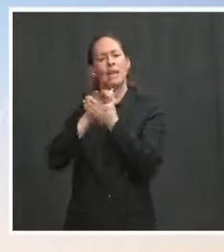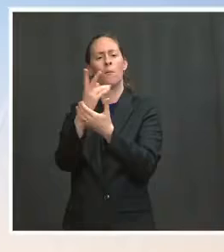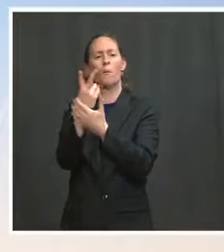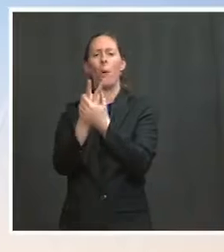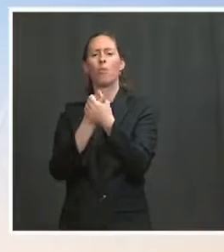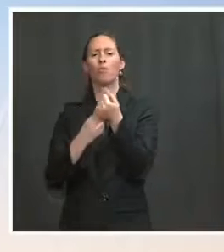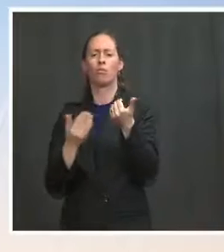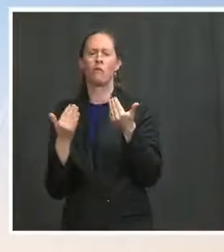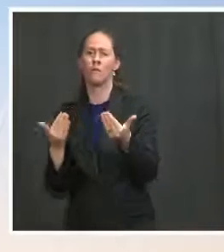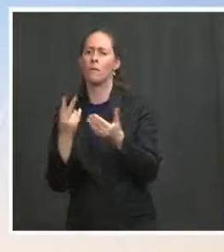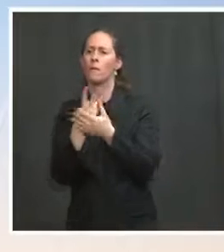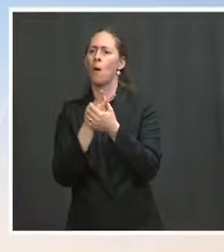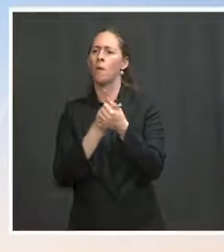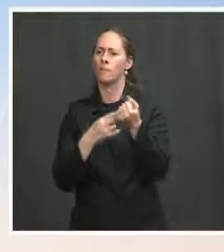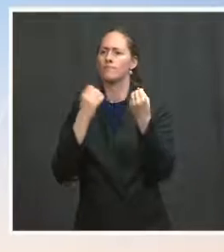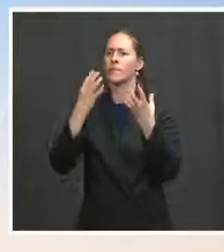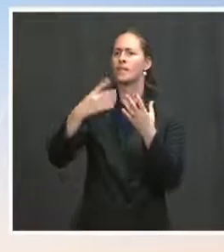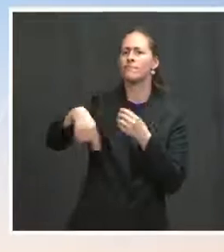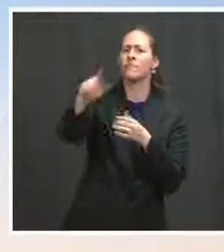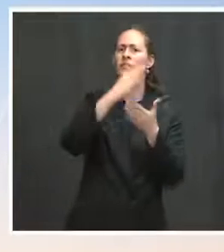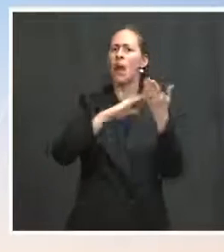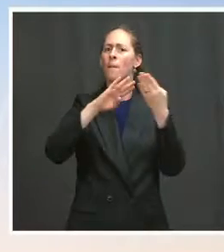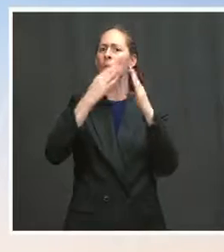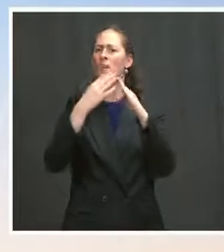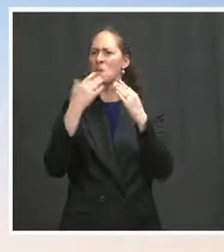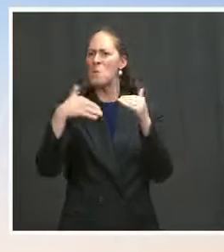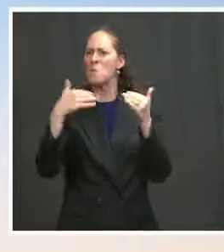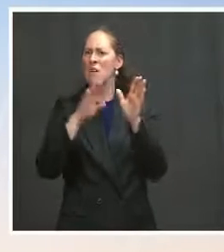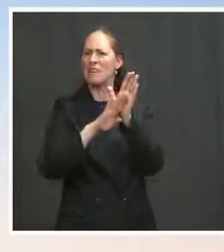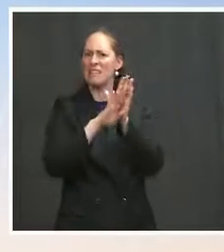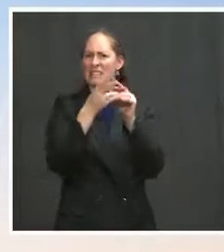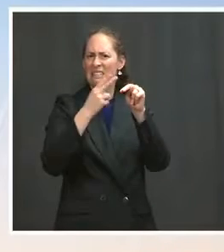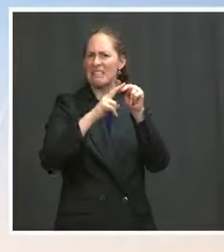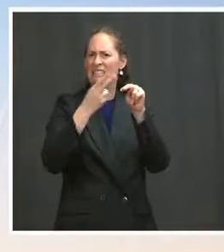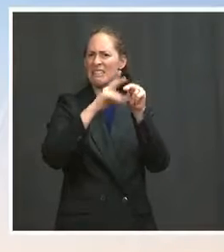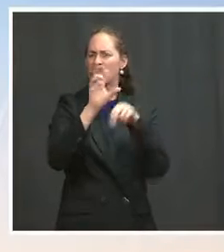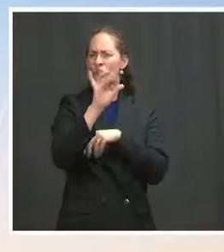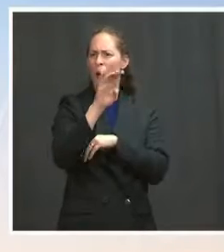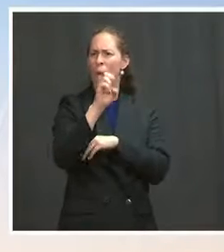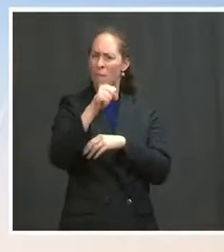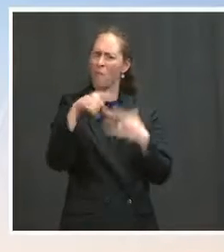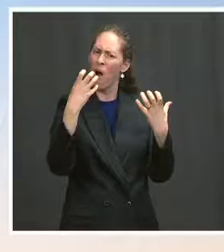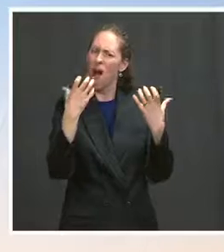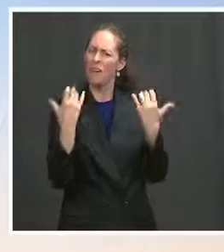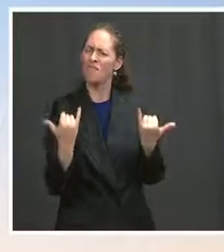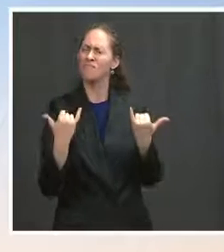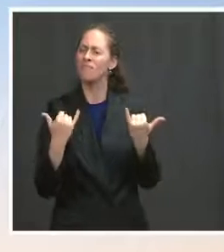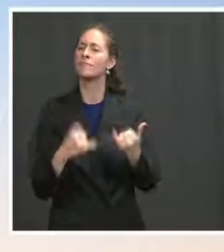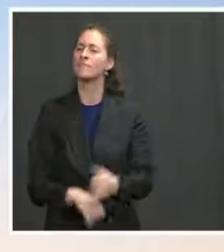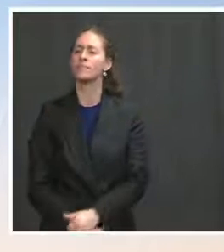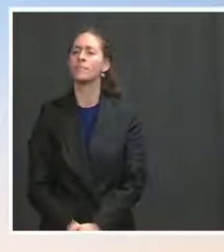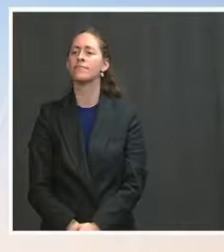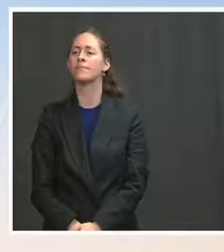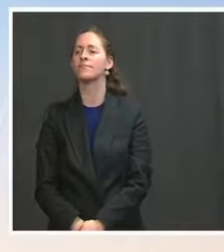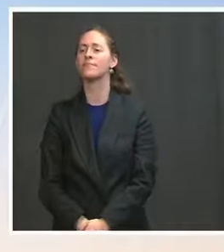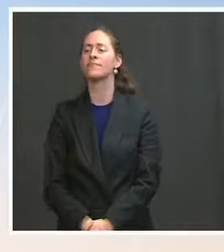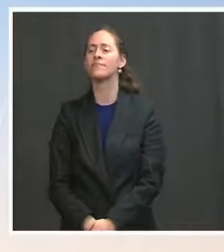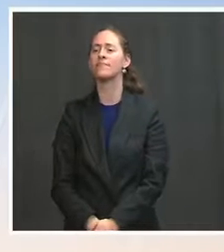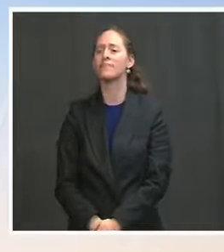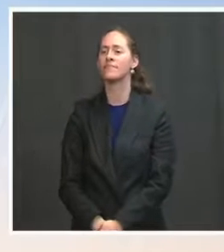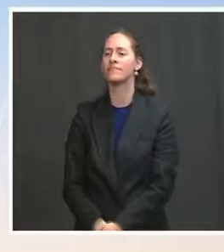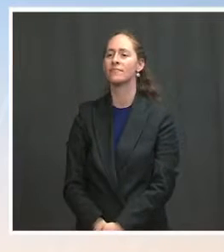rising crime agree. And what the president announced just a couple of days ago was primarily a plan